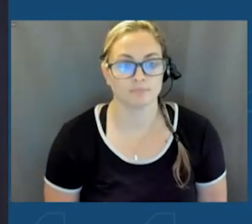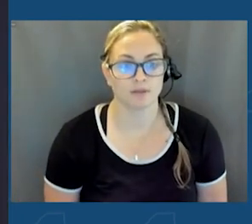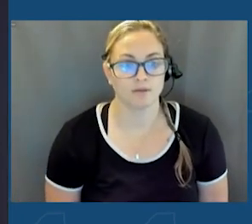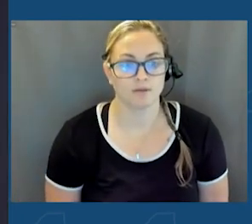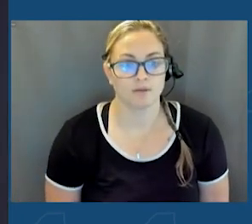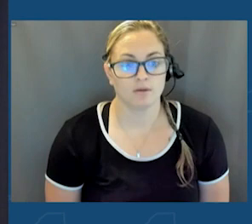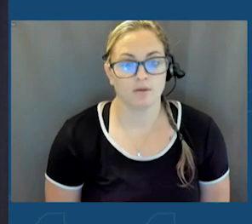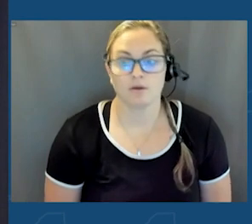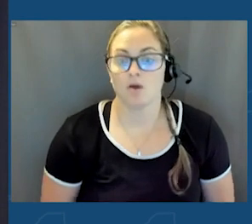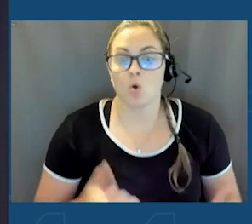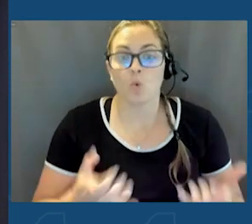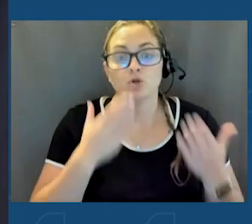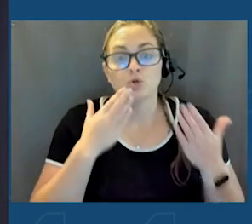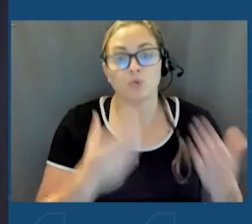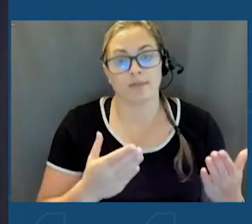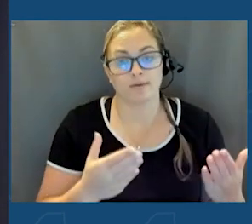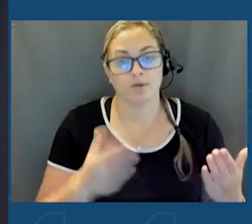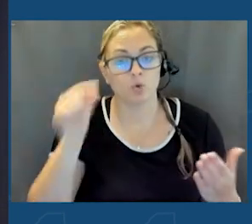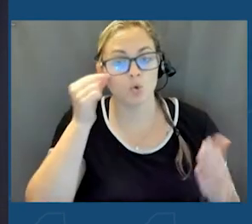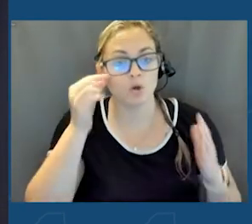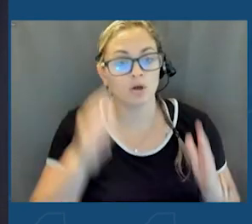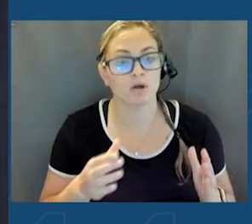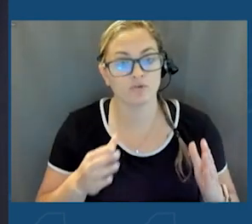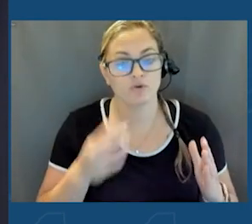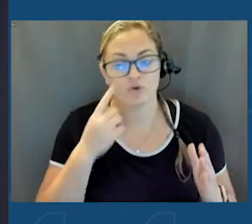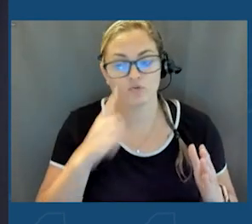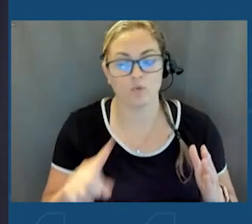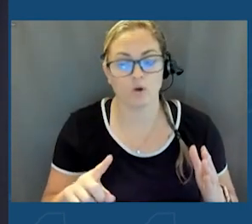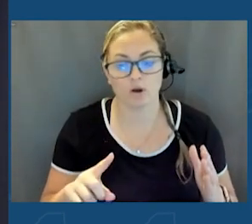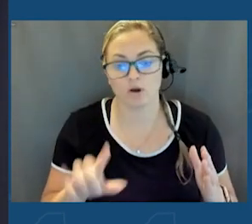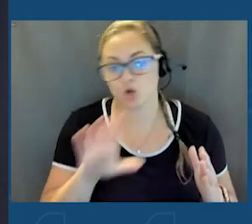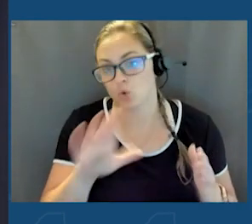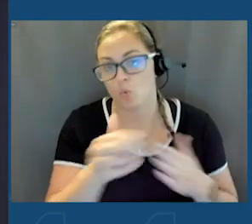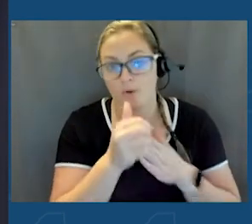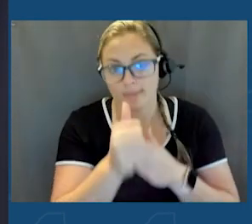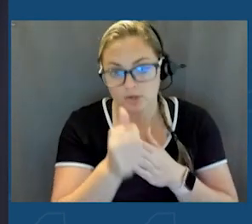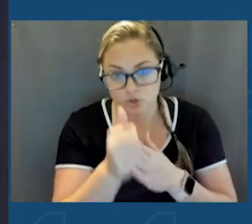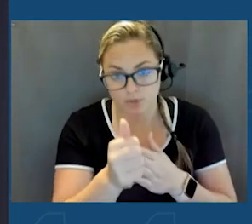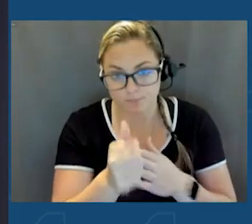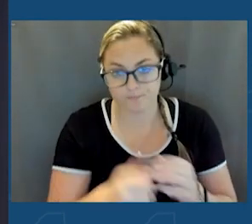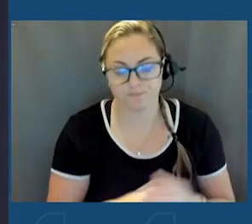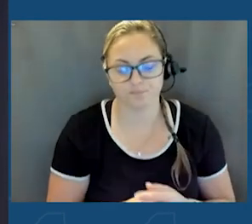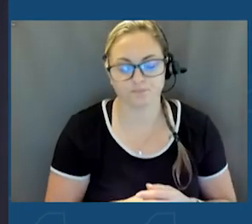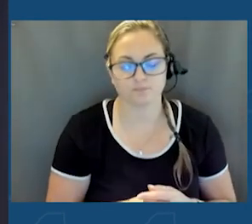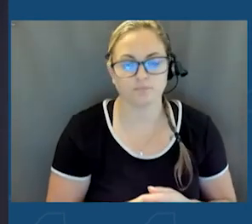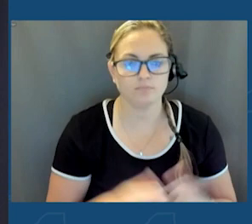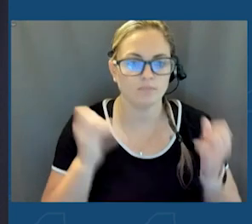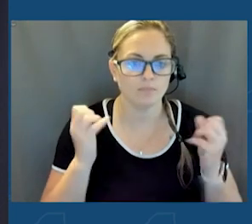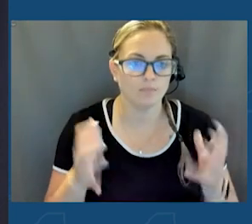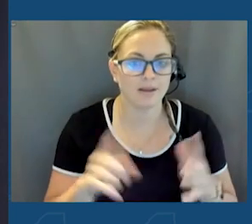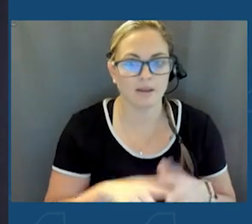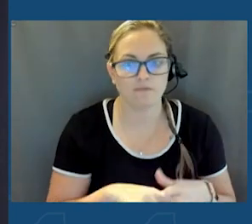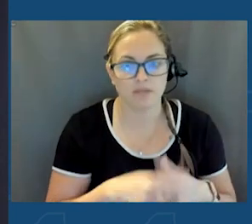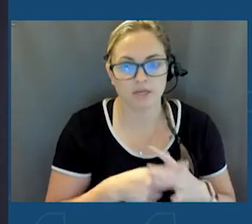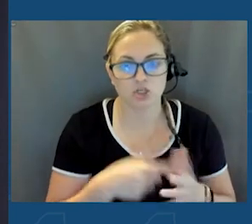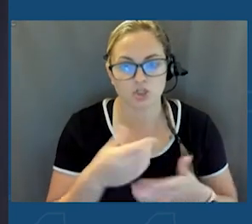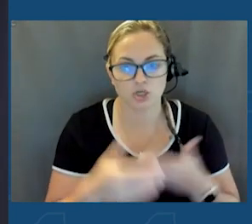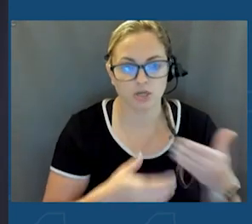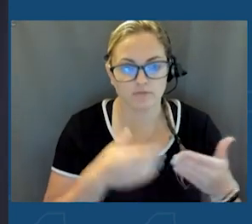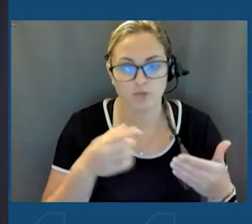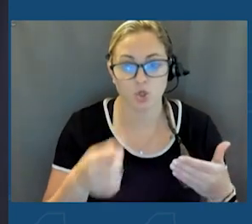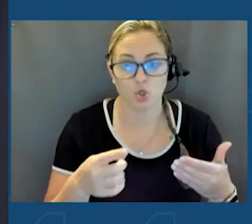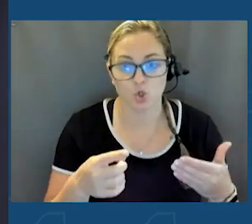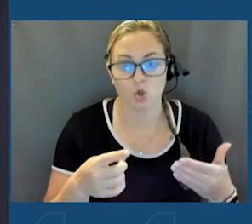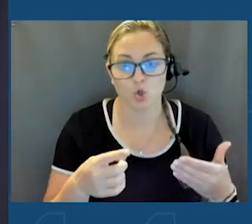want to thank you, Governor, for your leadership. Many of the initiatives that you are